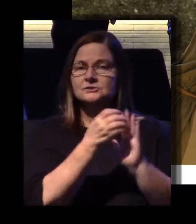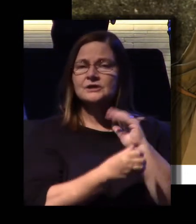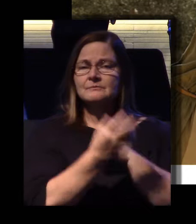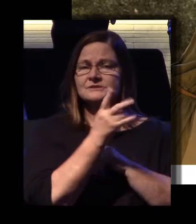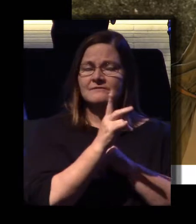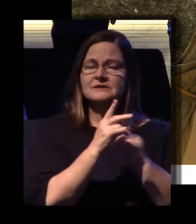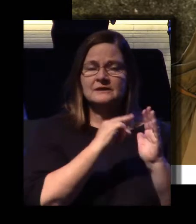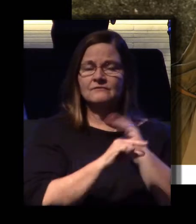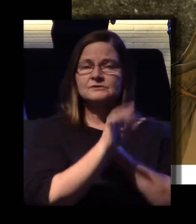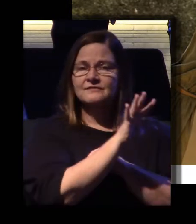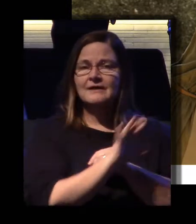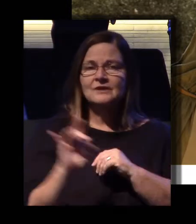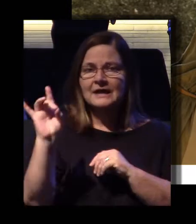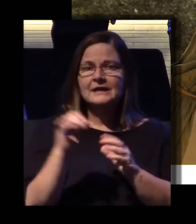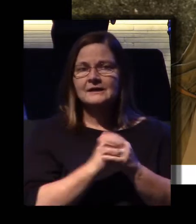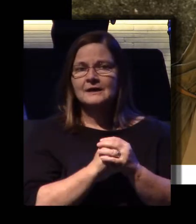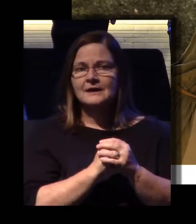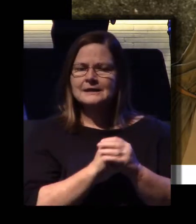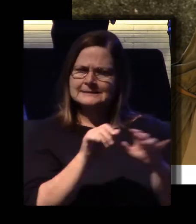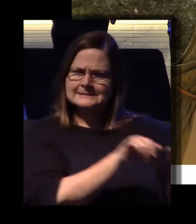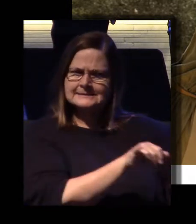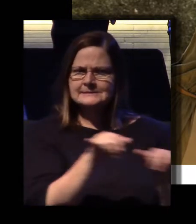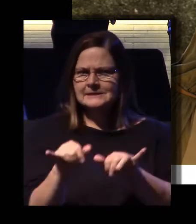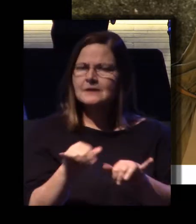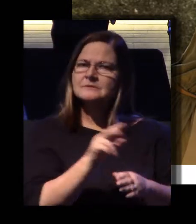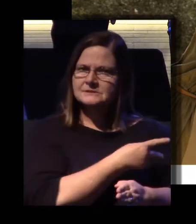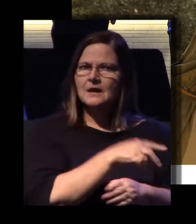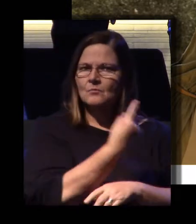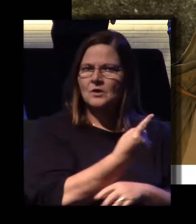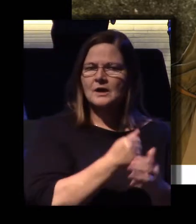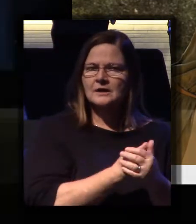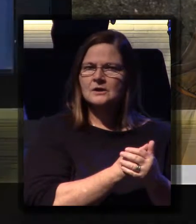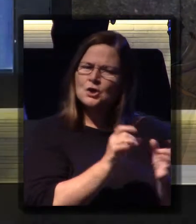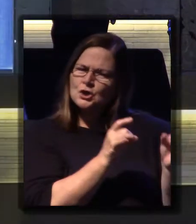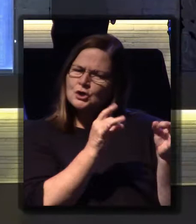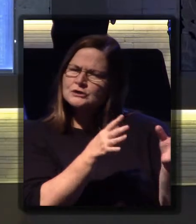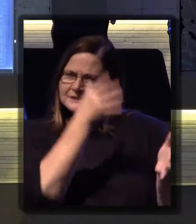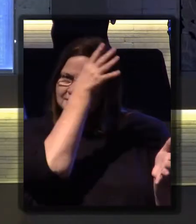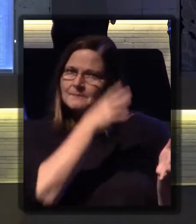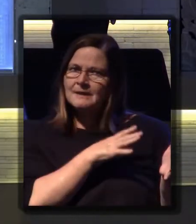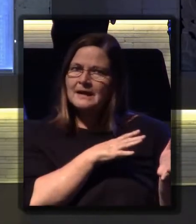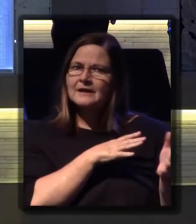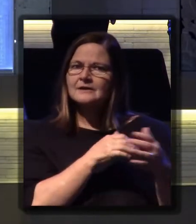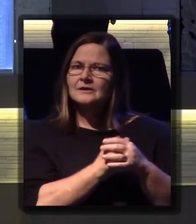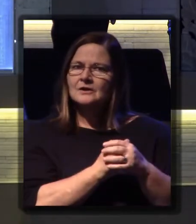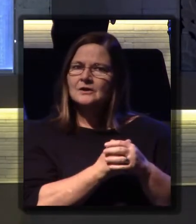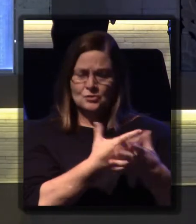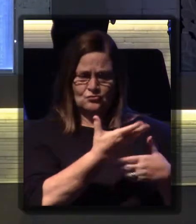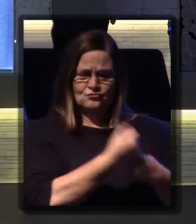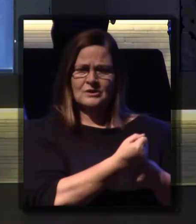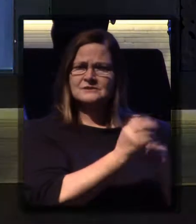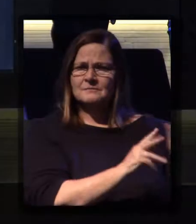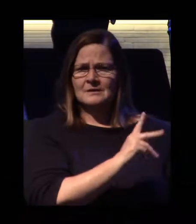we see the same contrast in the book of Jeremiah. In chapter 17, verses 5 through 8, I couldn't believe how similar this is